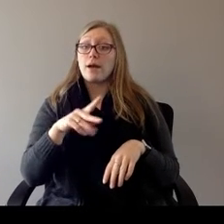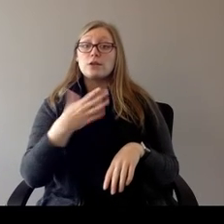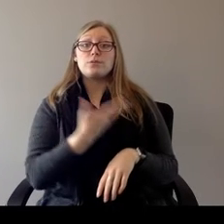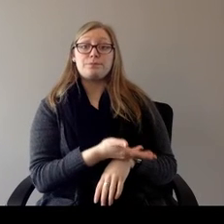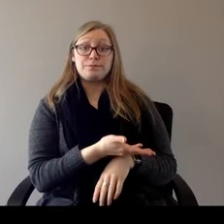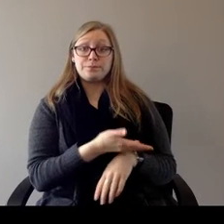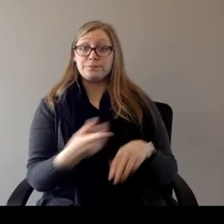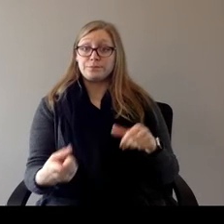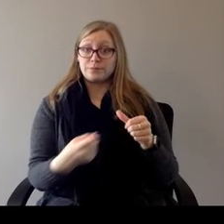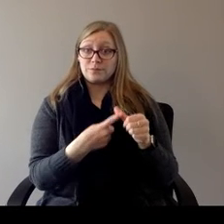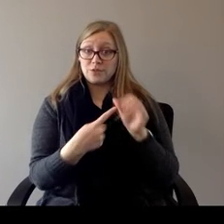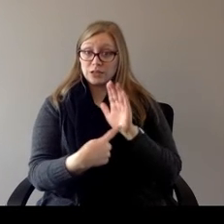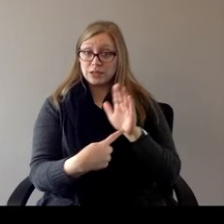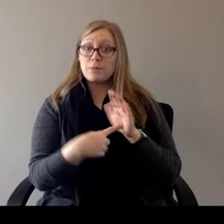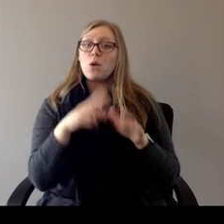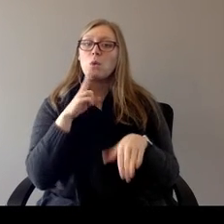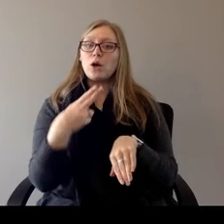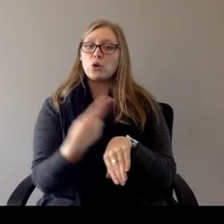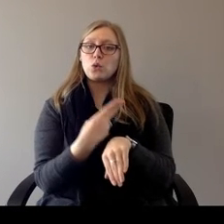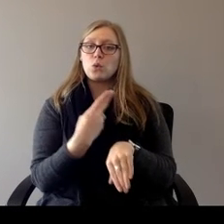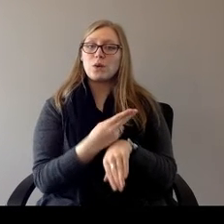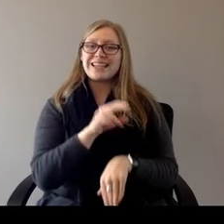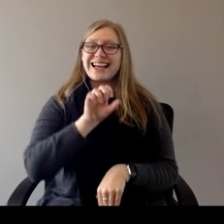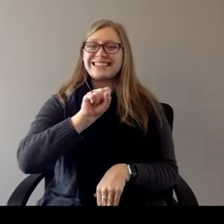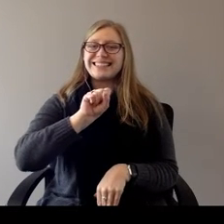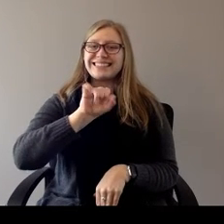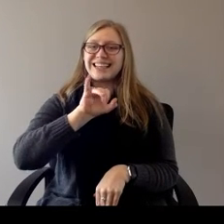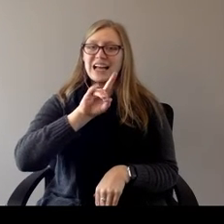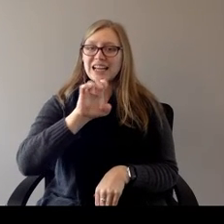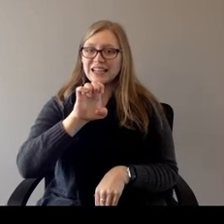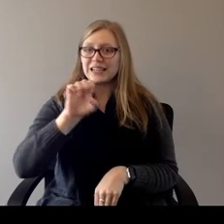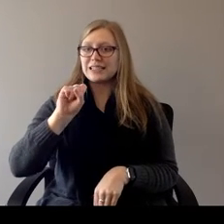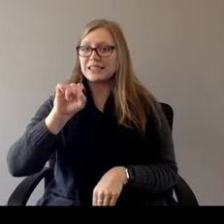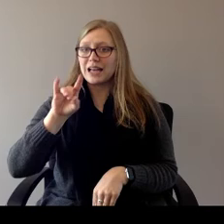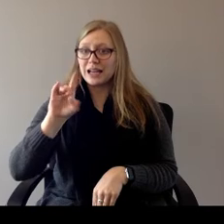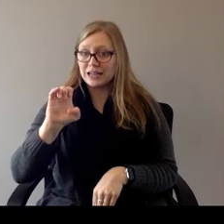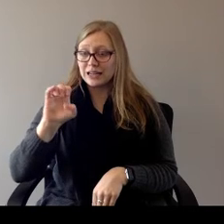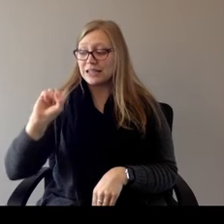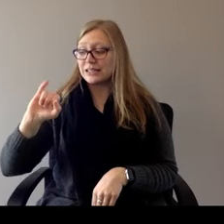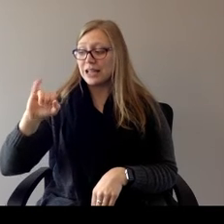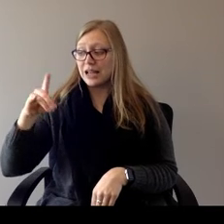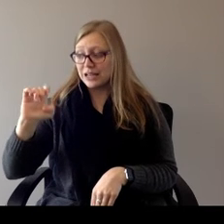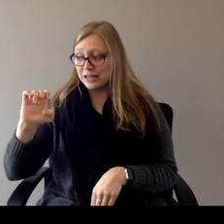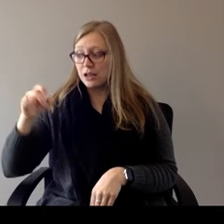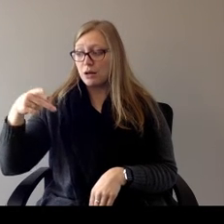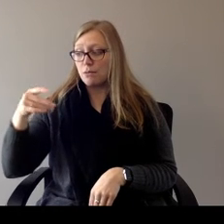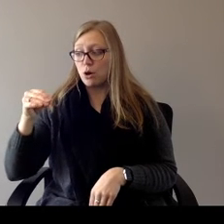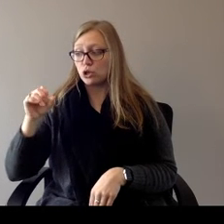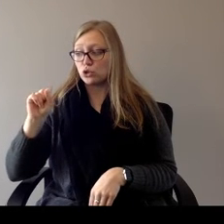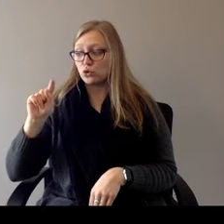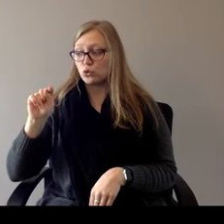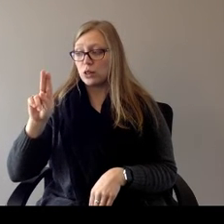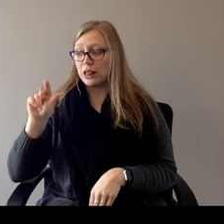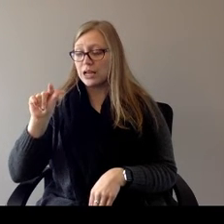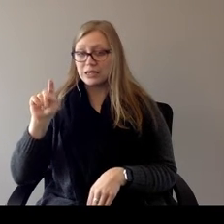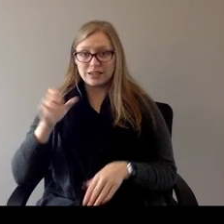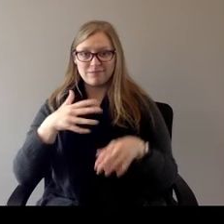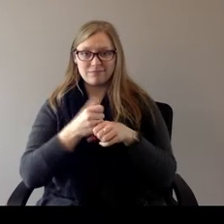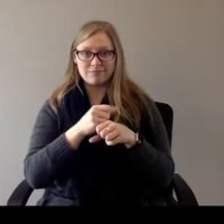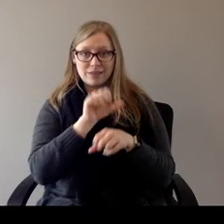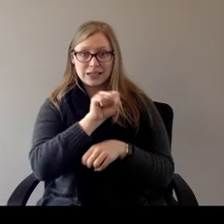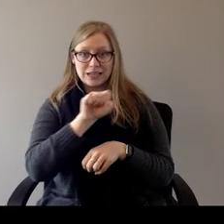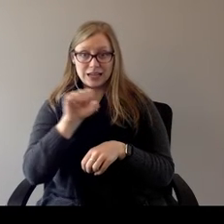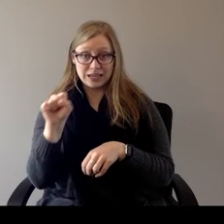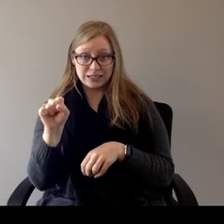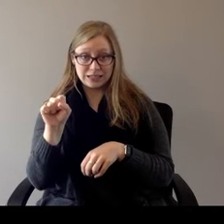use the side postulate to prove that these two triangles are congruent. And so it might help. I like to do this. You